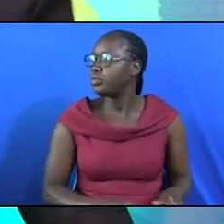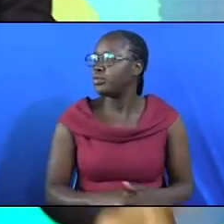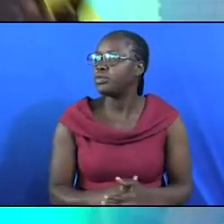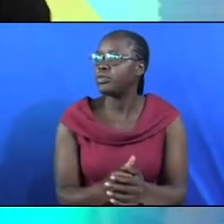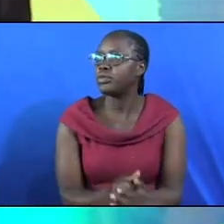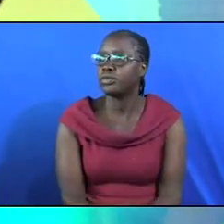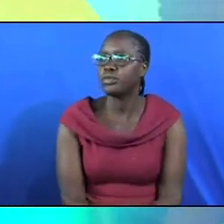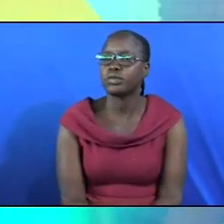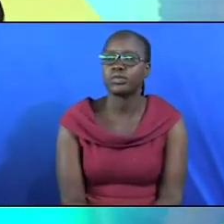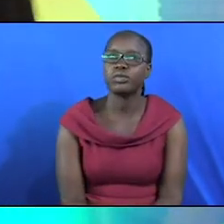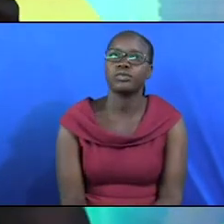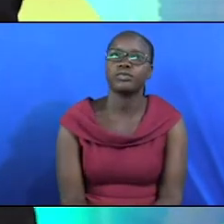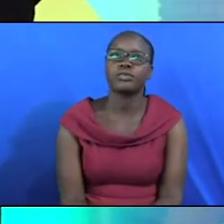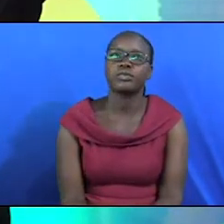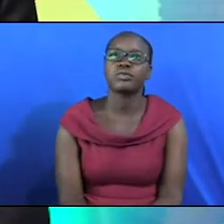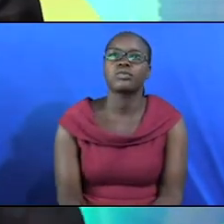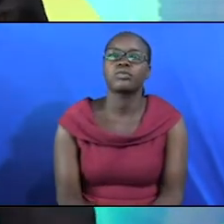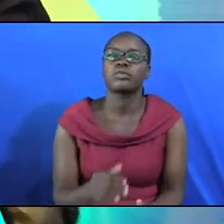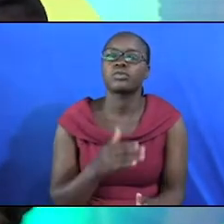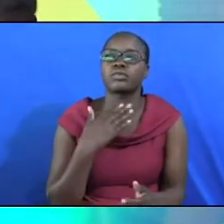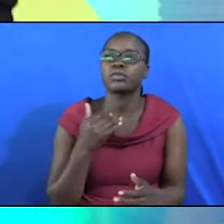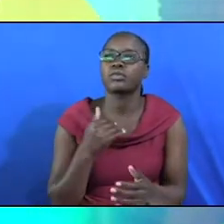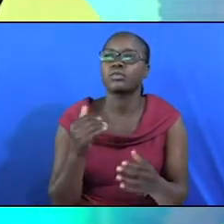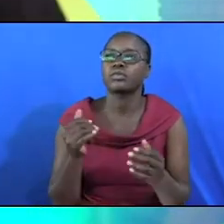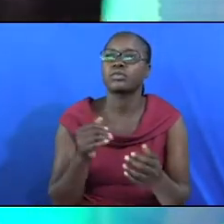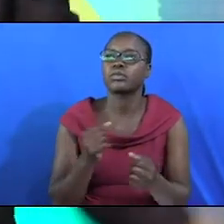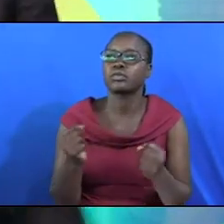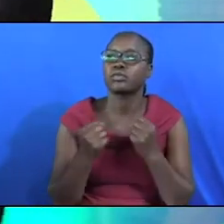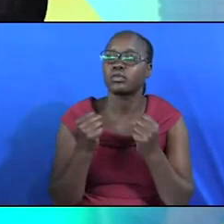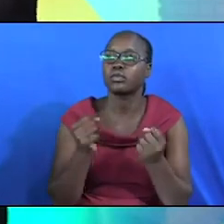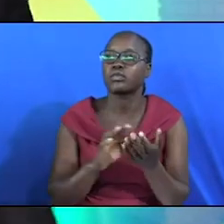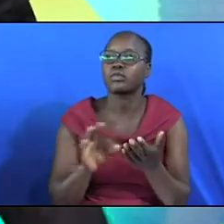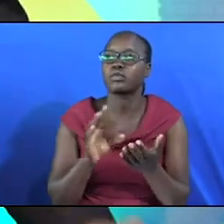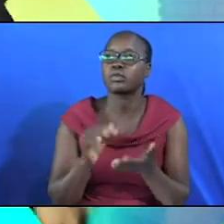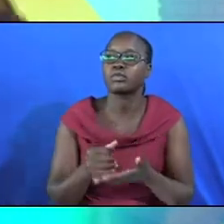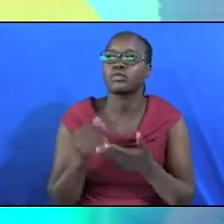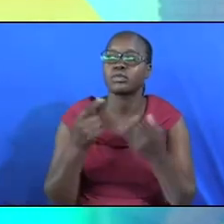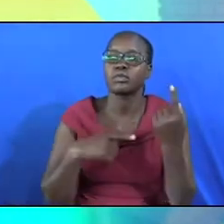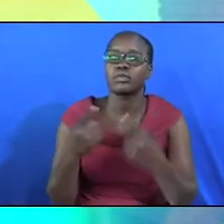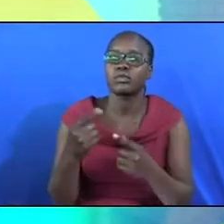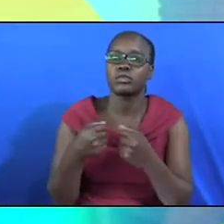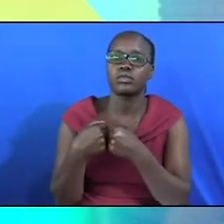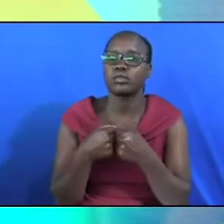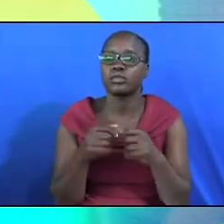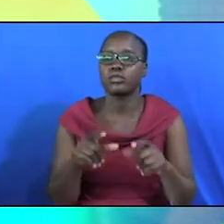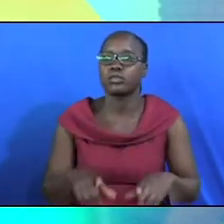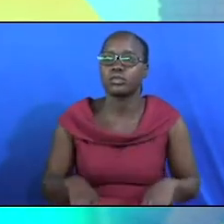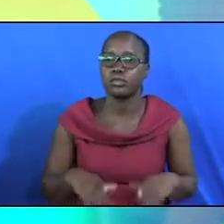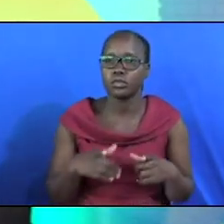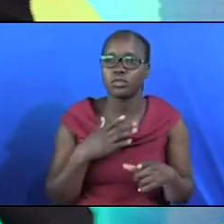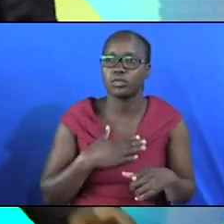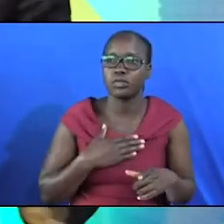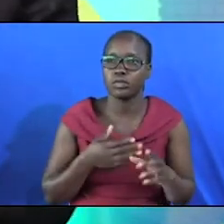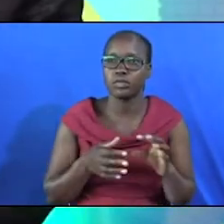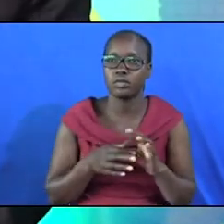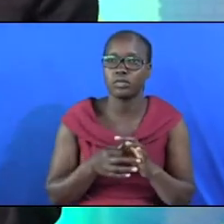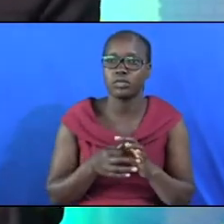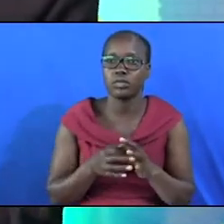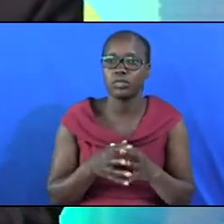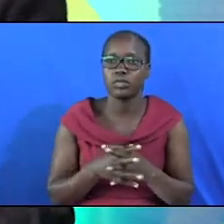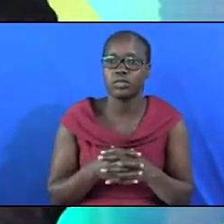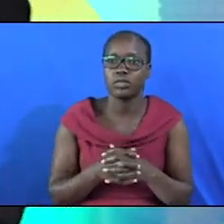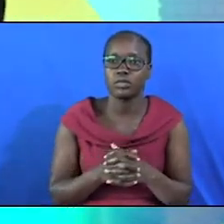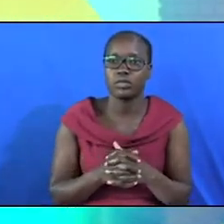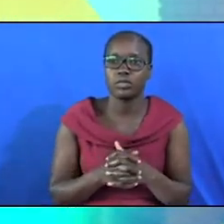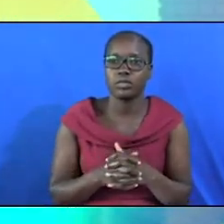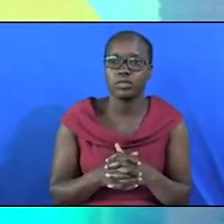Spirit to help them overcome the challenges of this life, the addictions of this life, please walk and join us on the